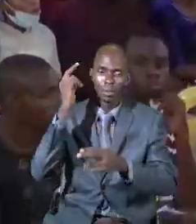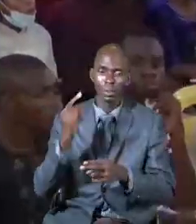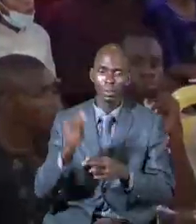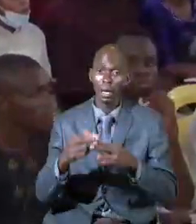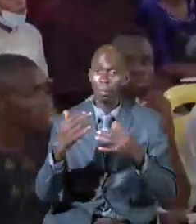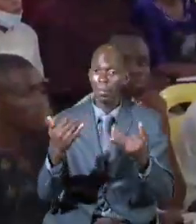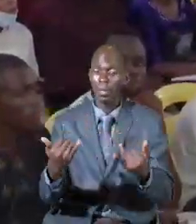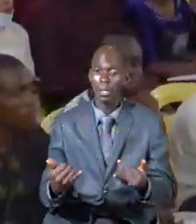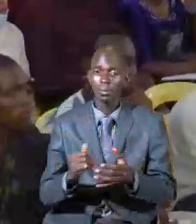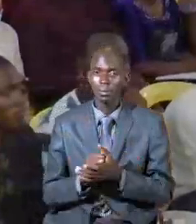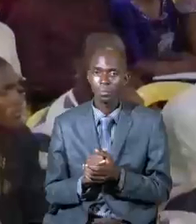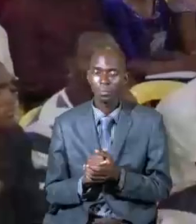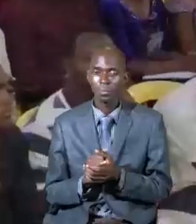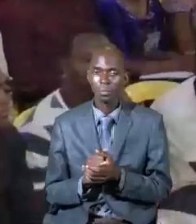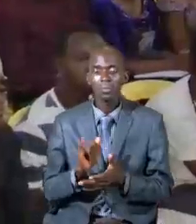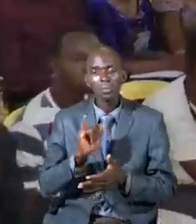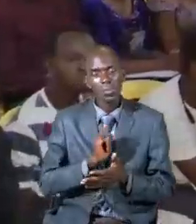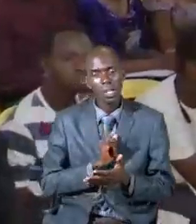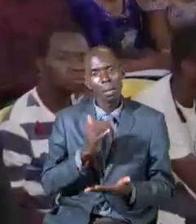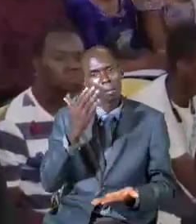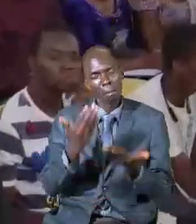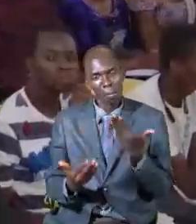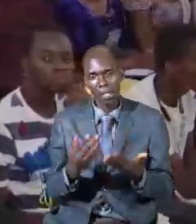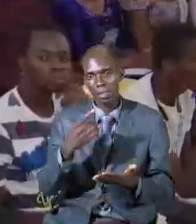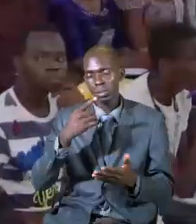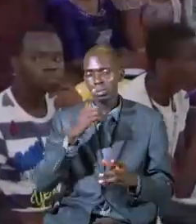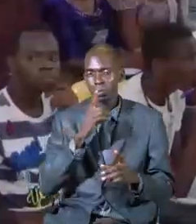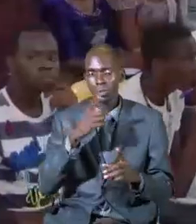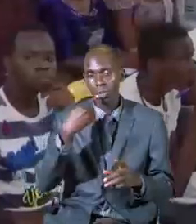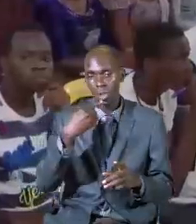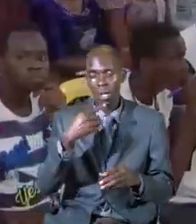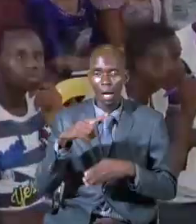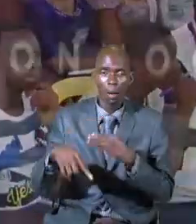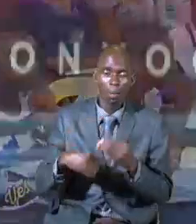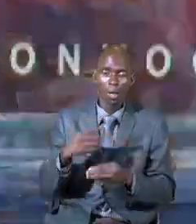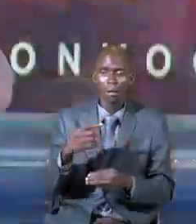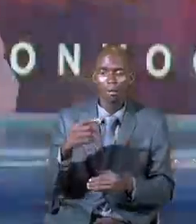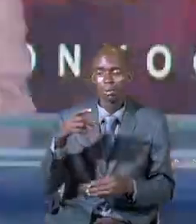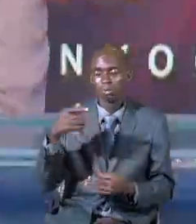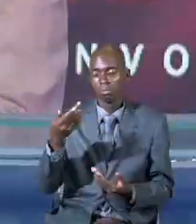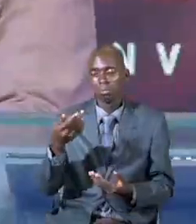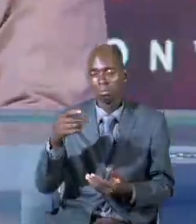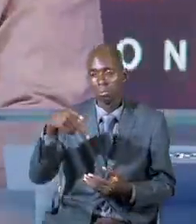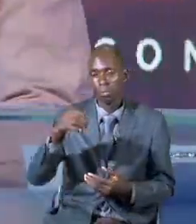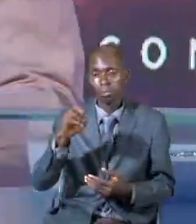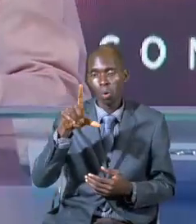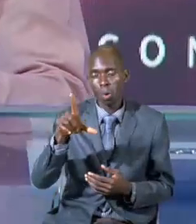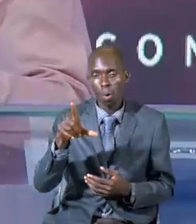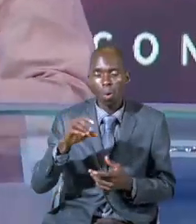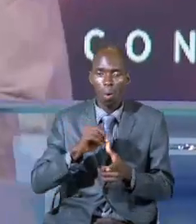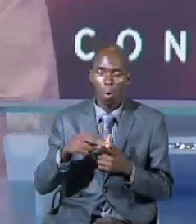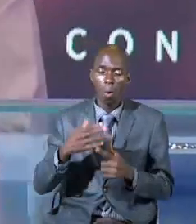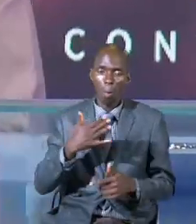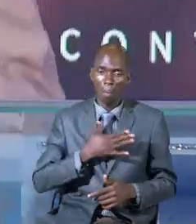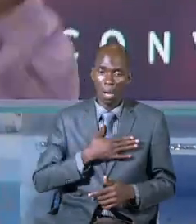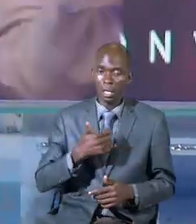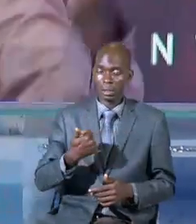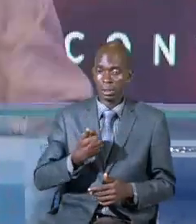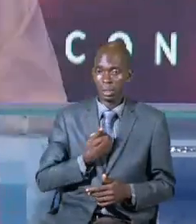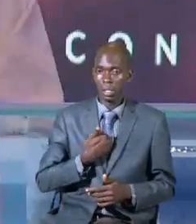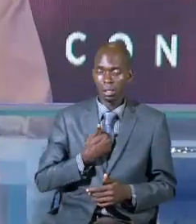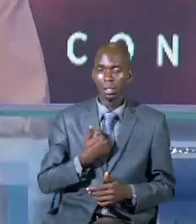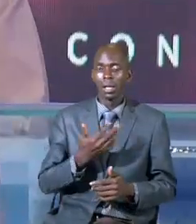about Paul, I might talk about myself, and then I say, as